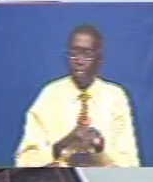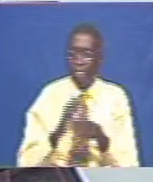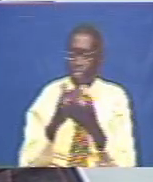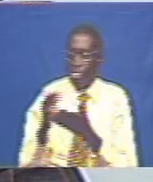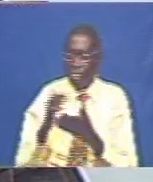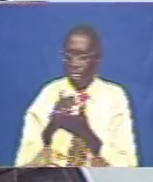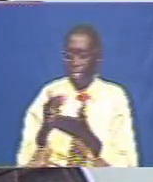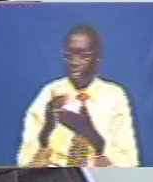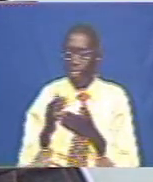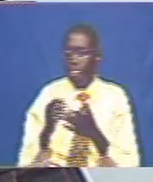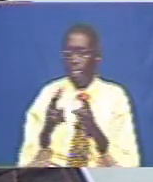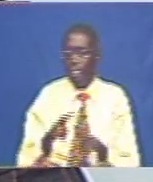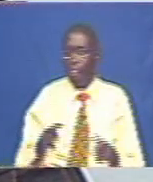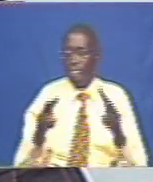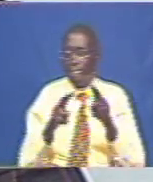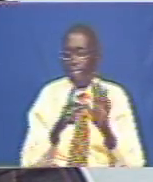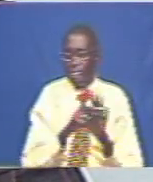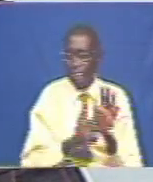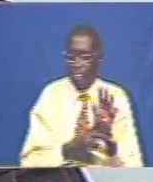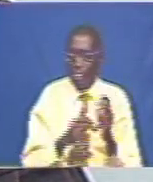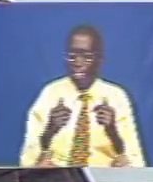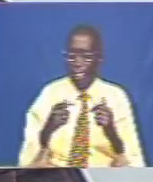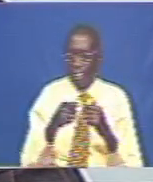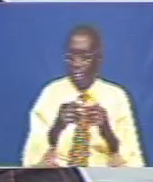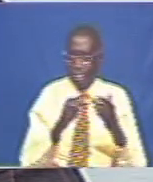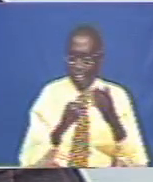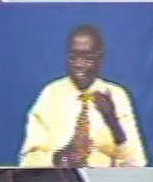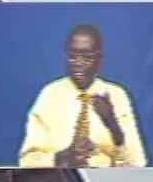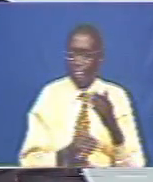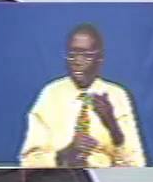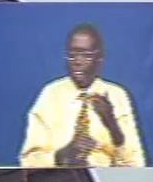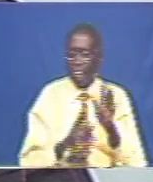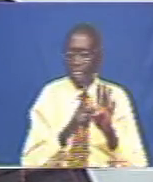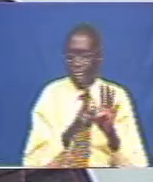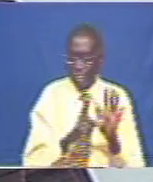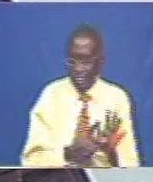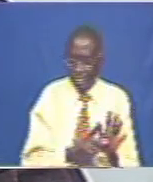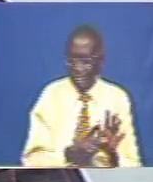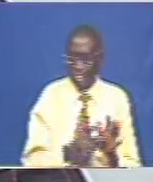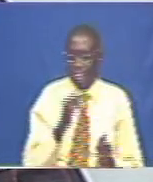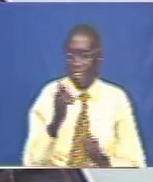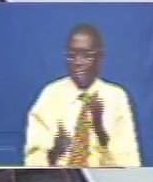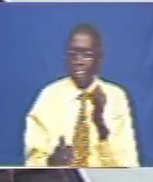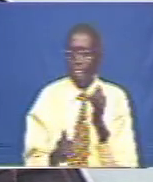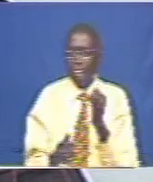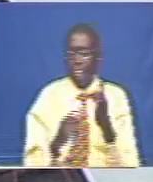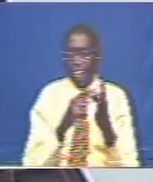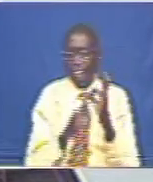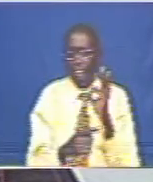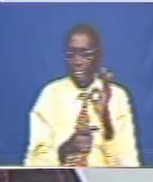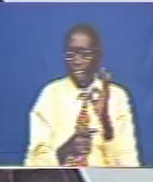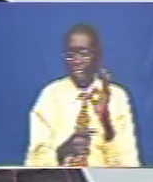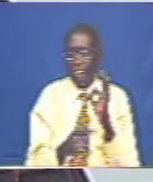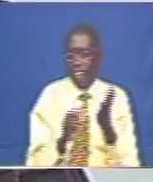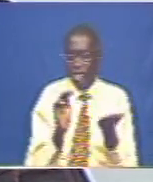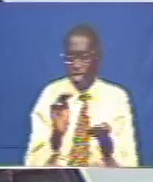and principles. So we still have a gap in that particular regard, and I think regulations. And then finally, I think we more at micro